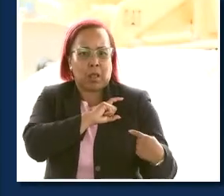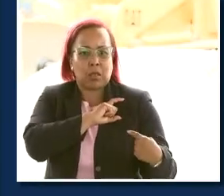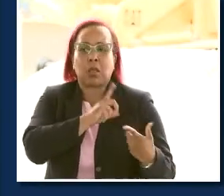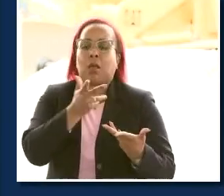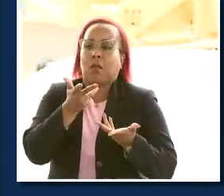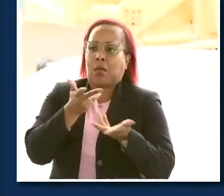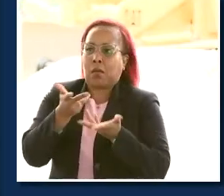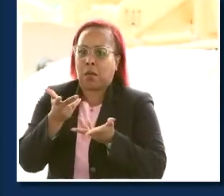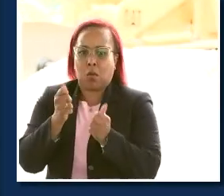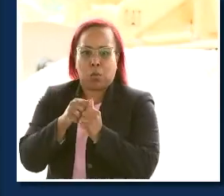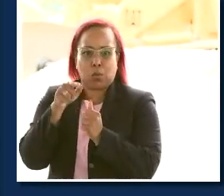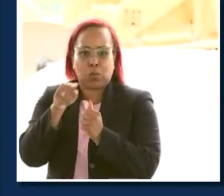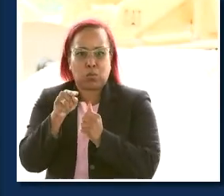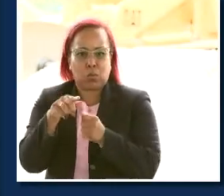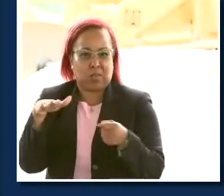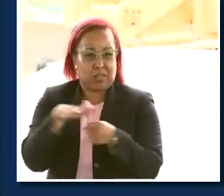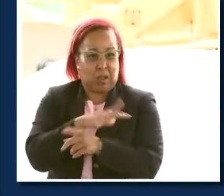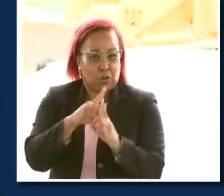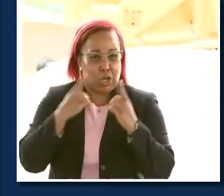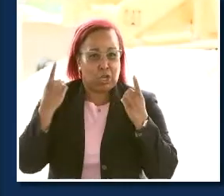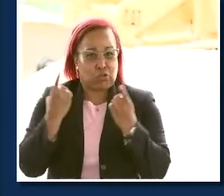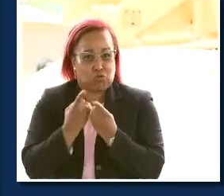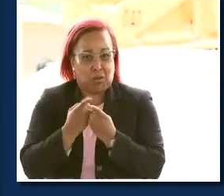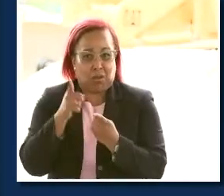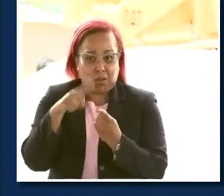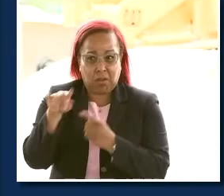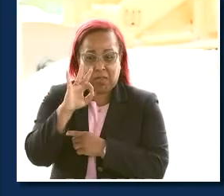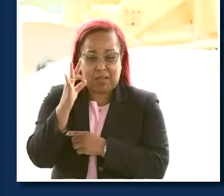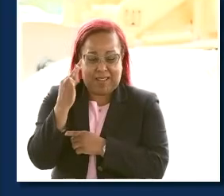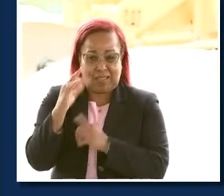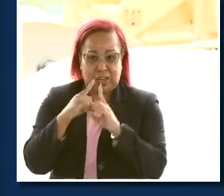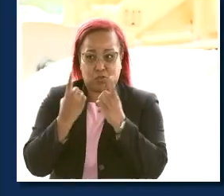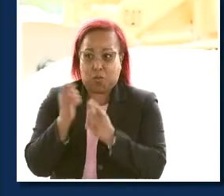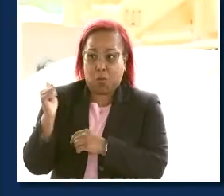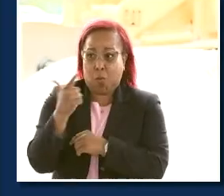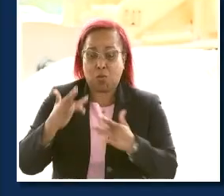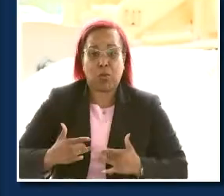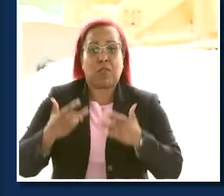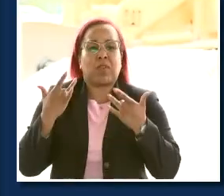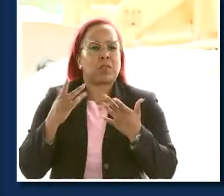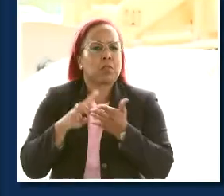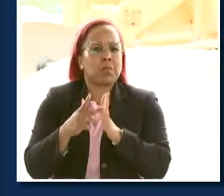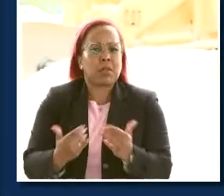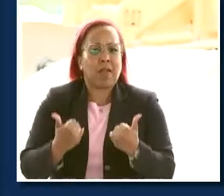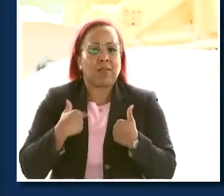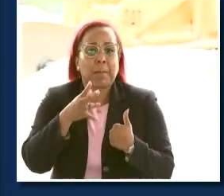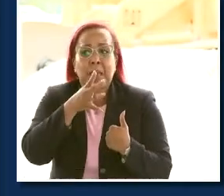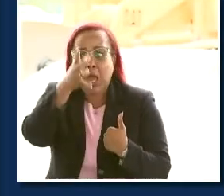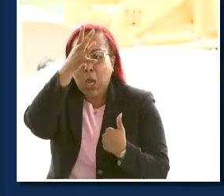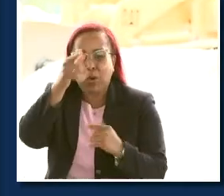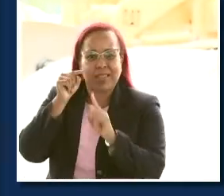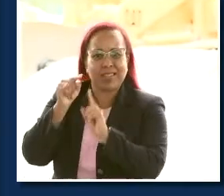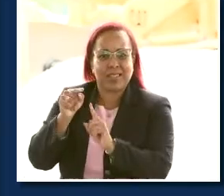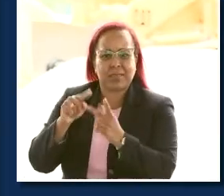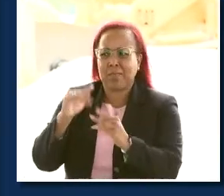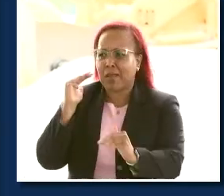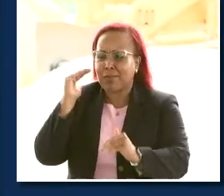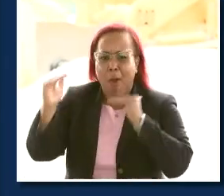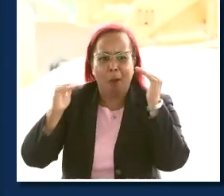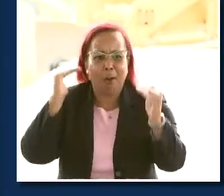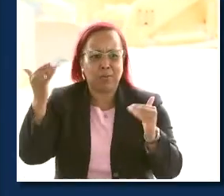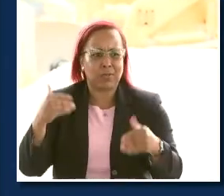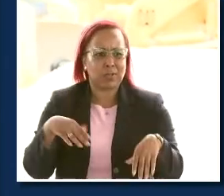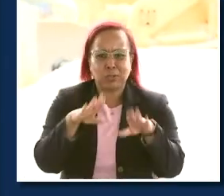engaged with you, the entire district of the 9th district at all your events. It means having parents and adults